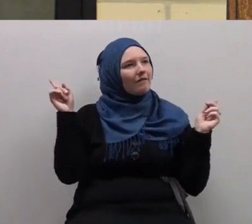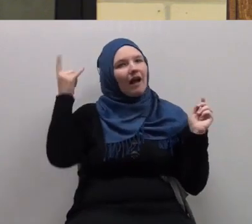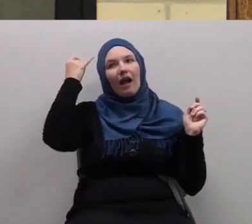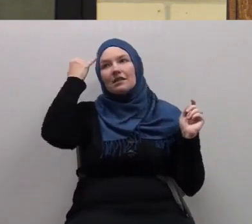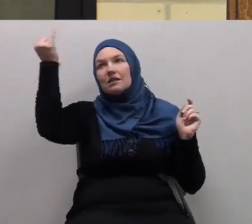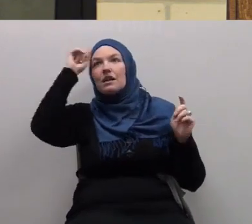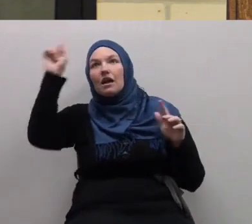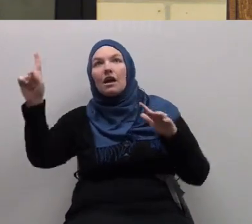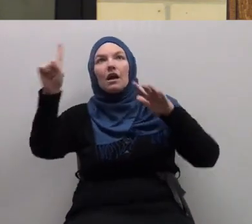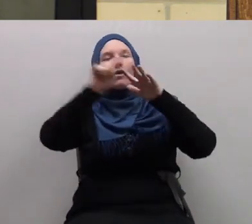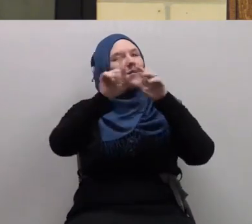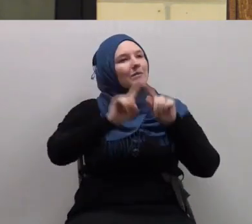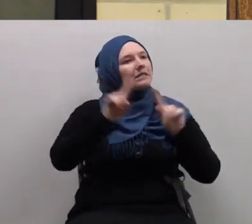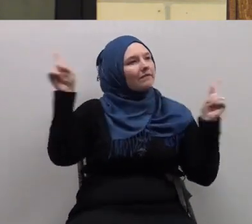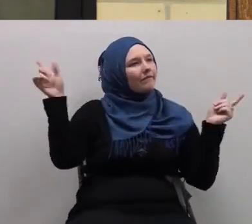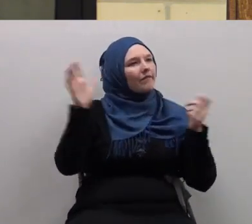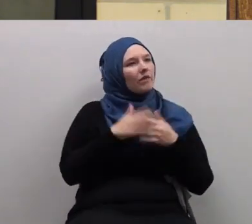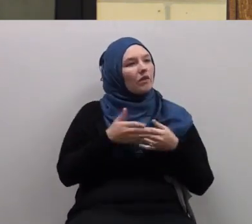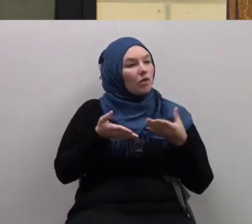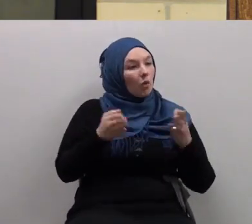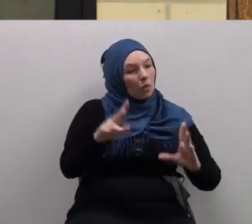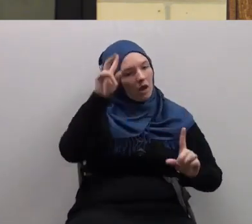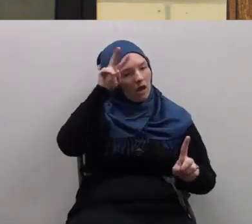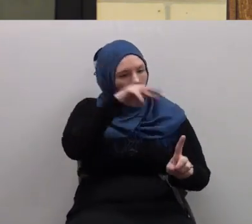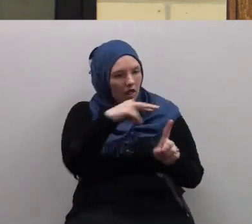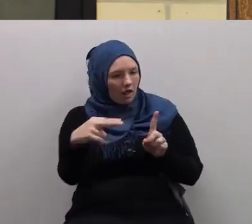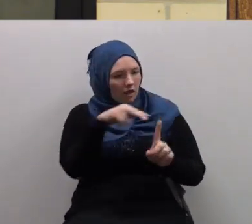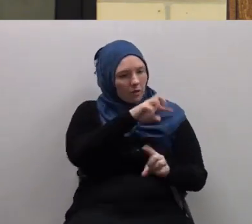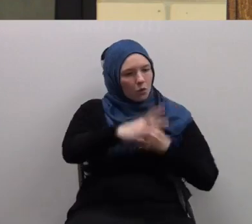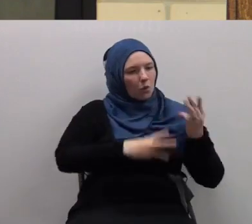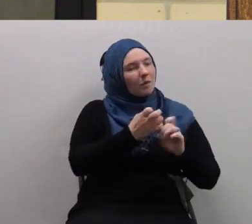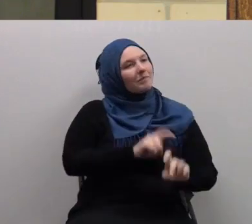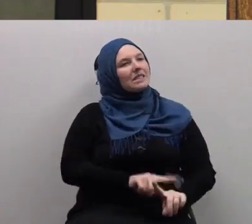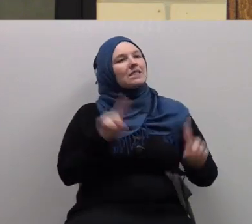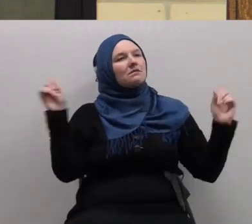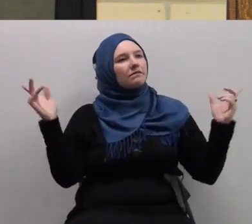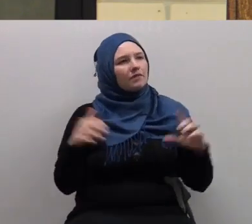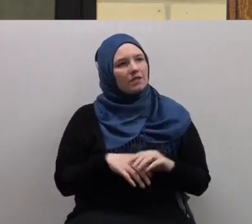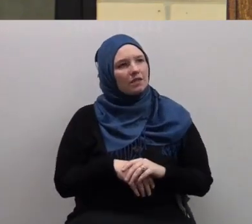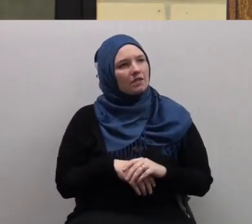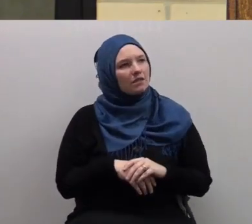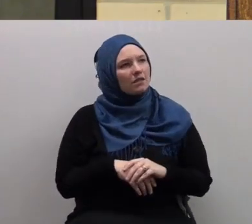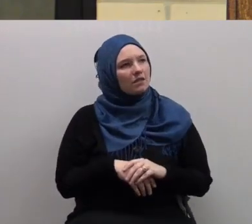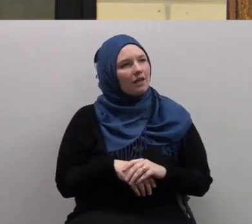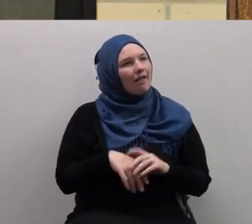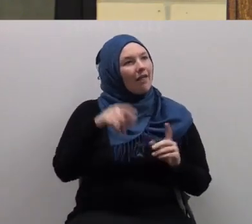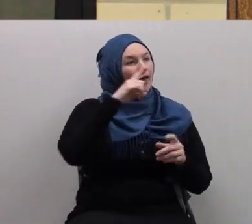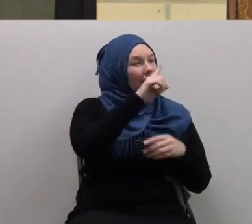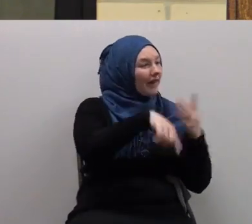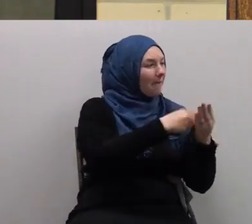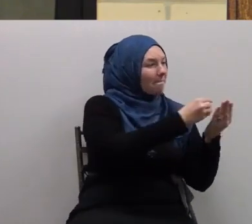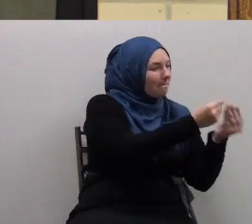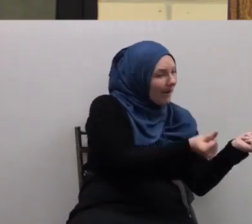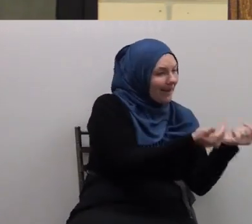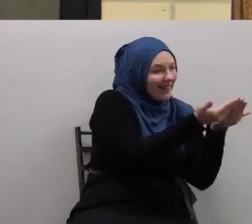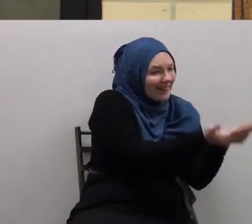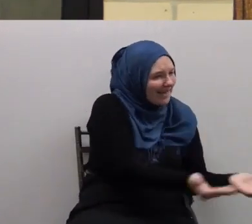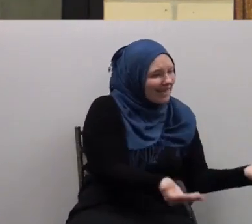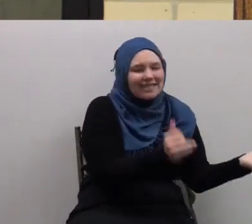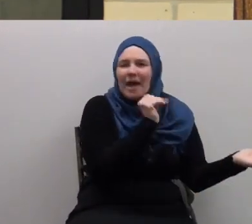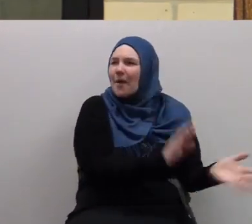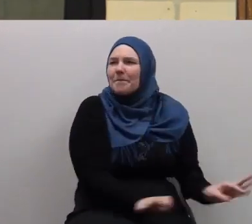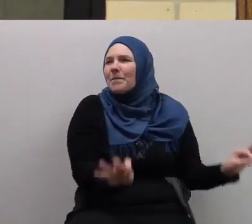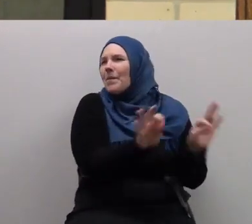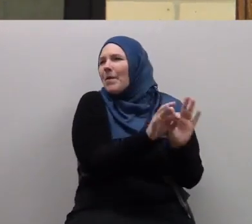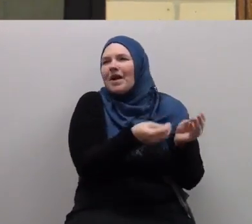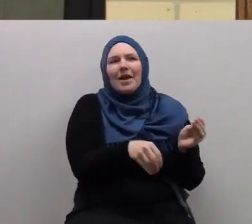different. The way you sort these ideas and start to develop actions will be